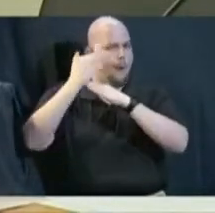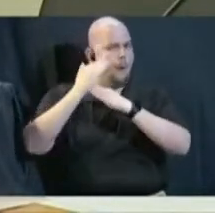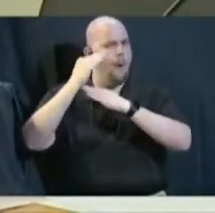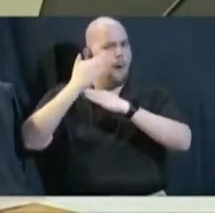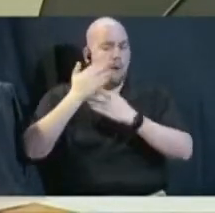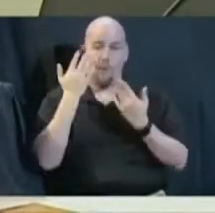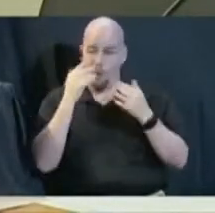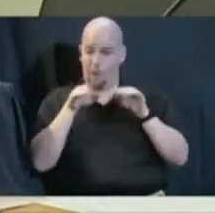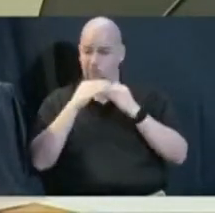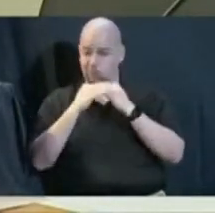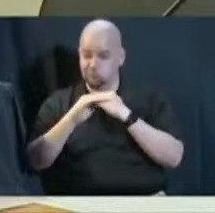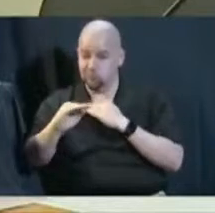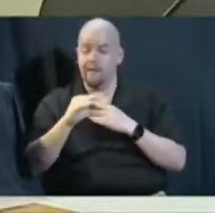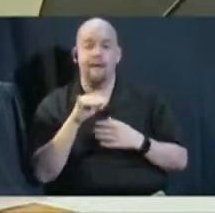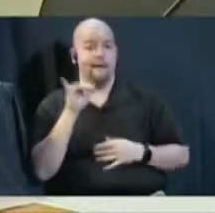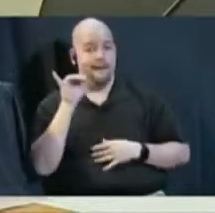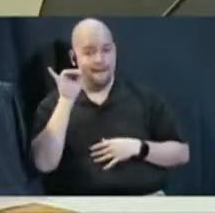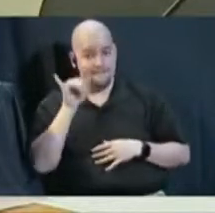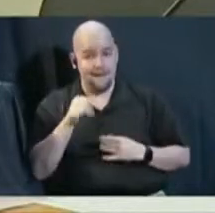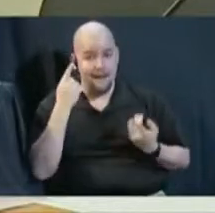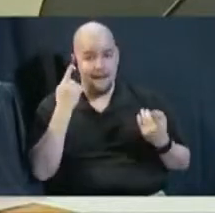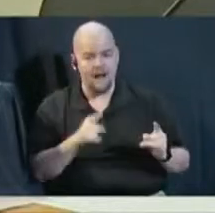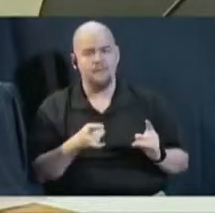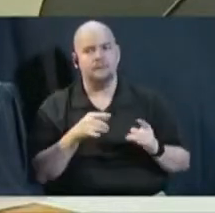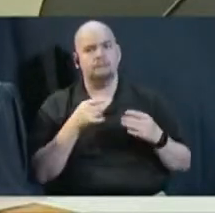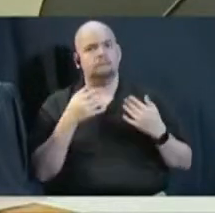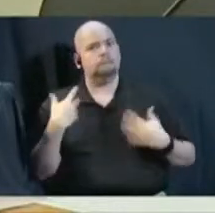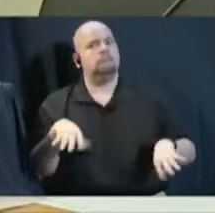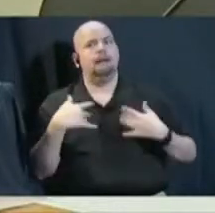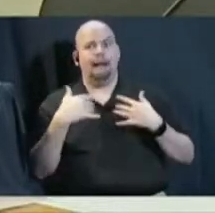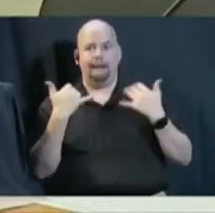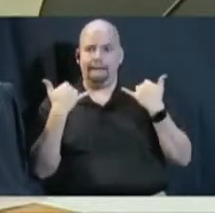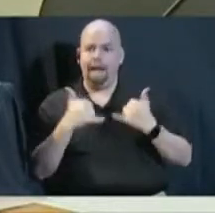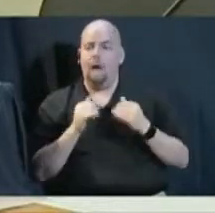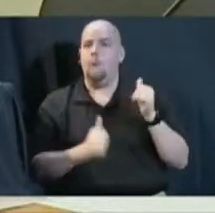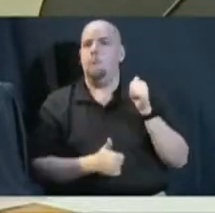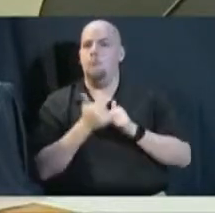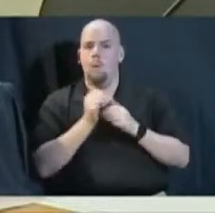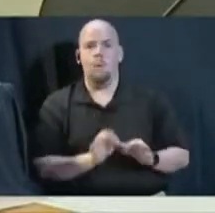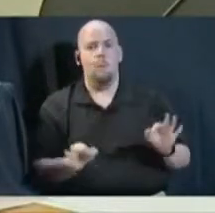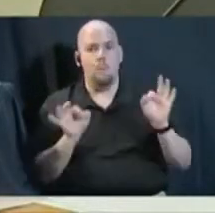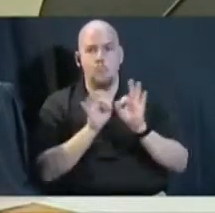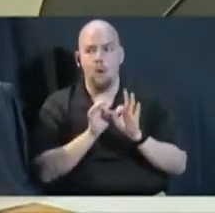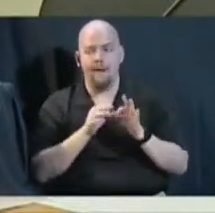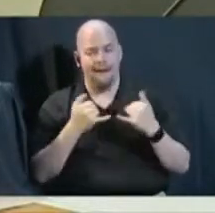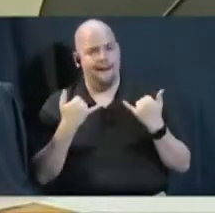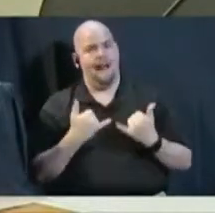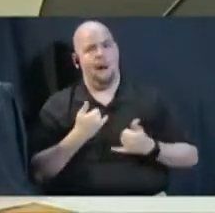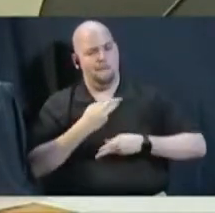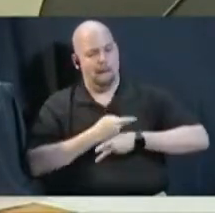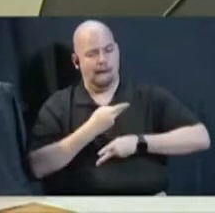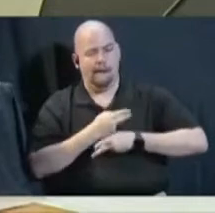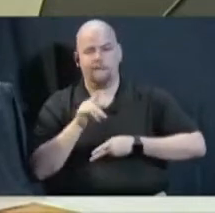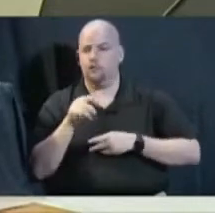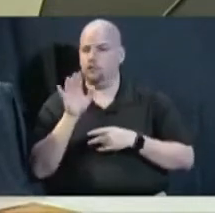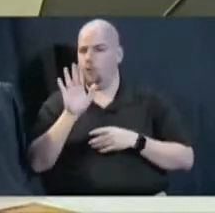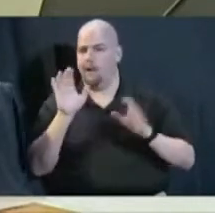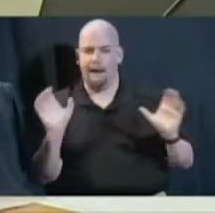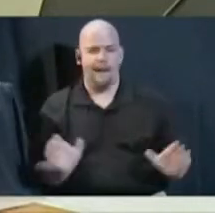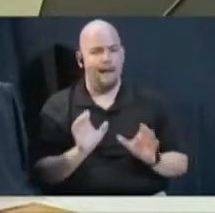if that's the case, even more than ever, it's time to be careful and do those actions,